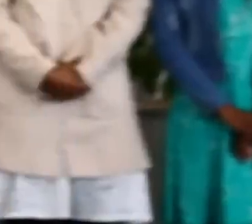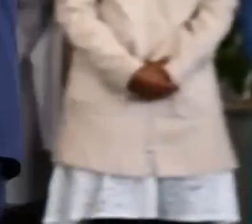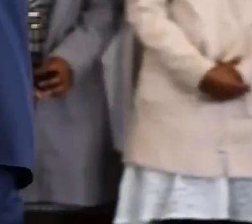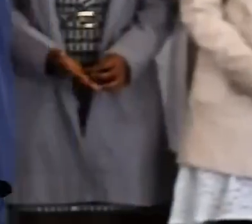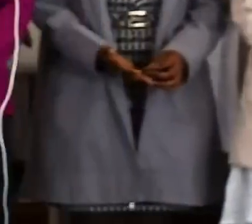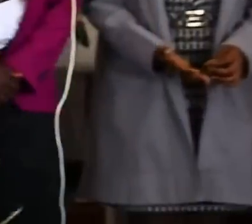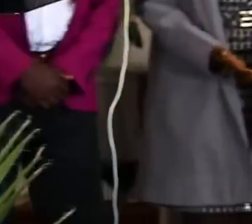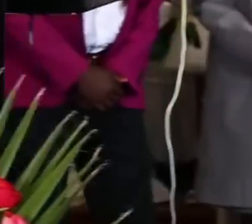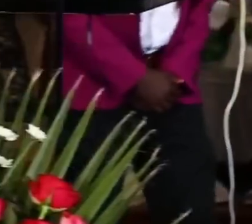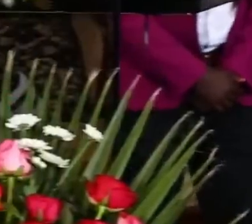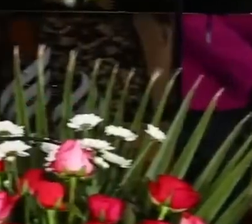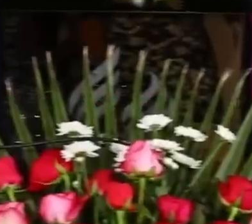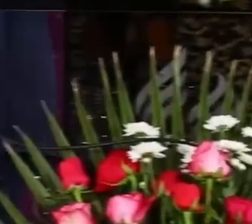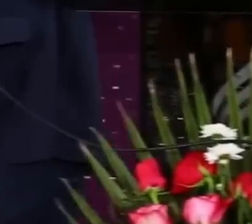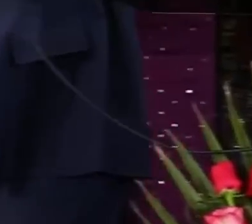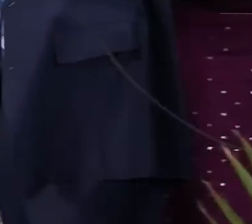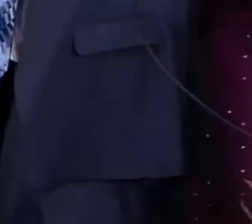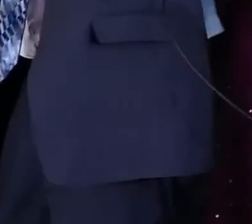away.